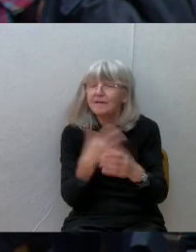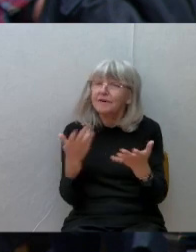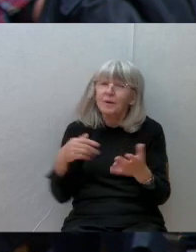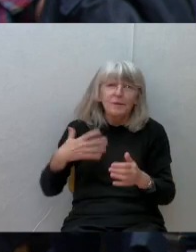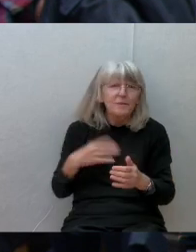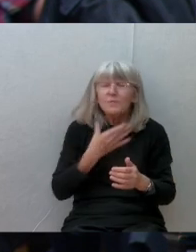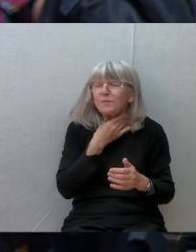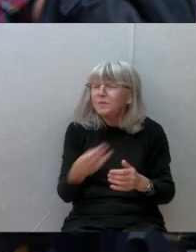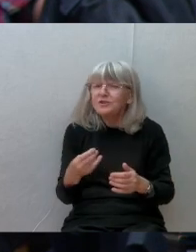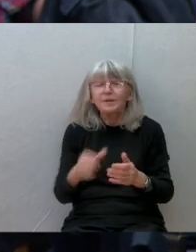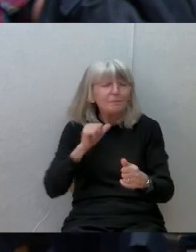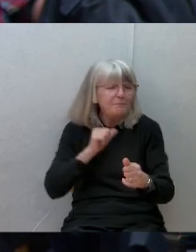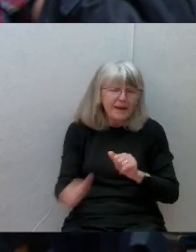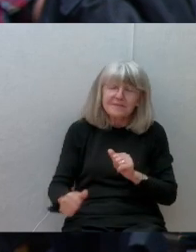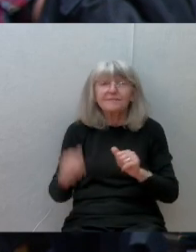best for your future.